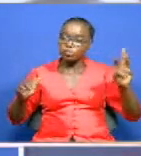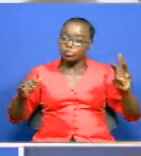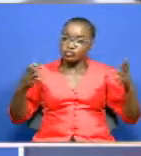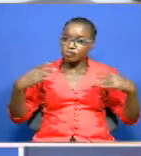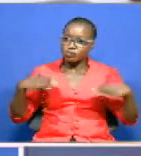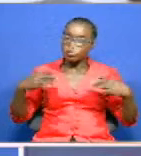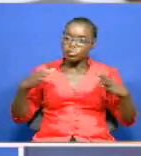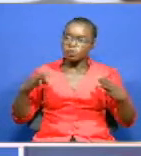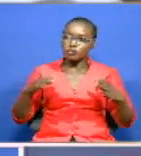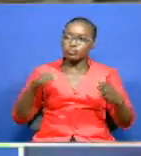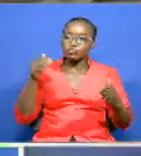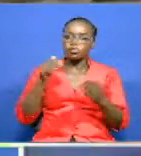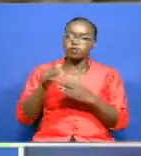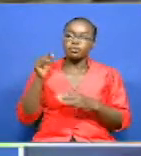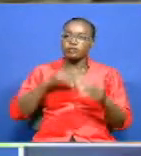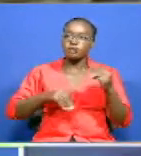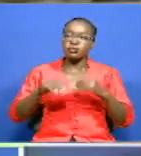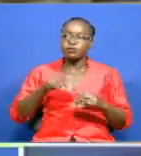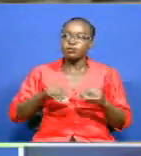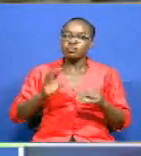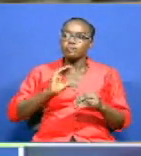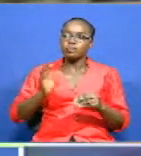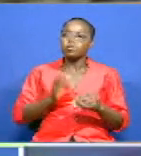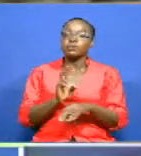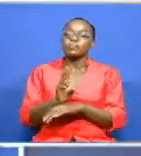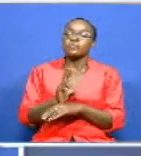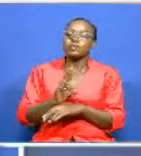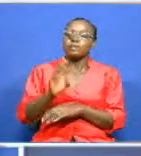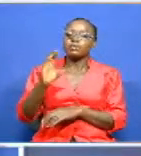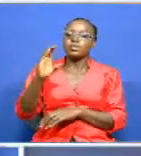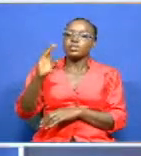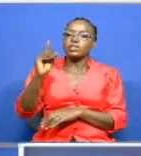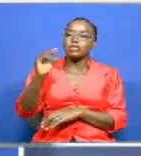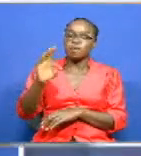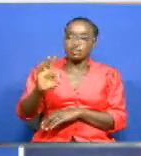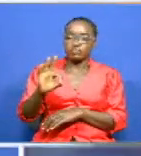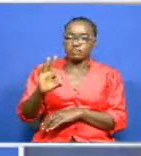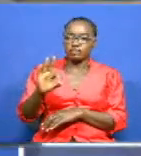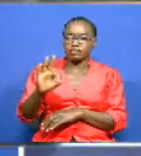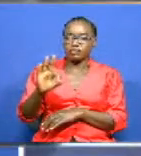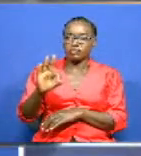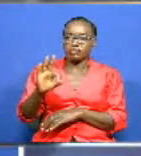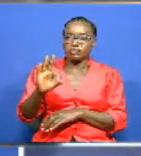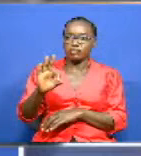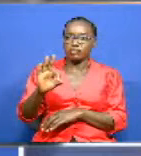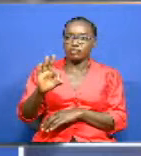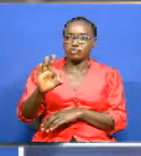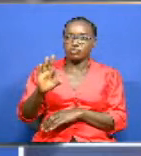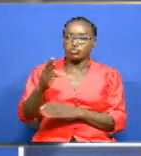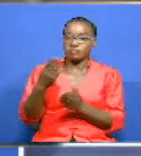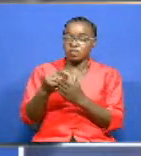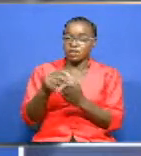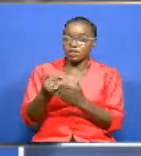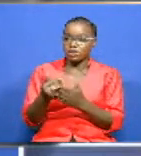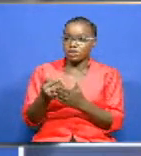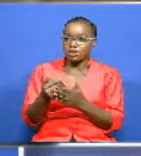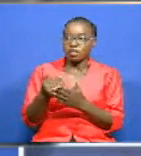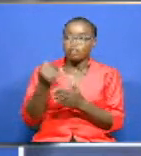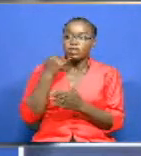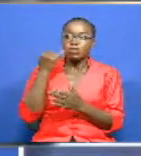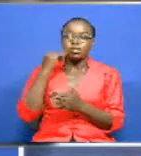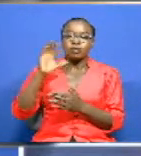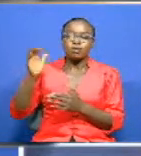the Ethics and Anti-Corruption Commission to probe the use of National Government Constituency Development Fund. Nakuru Town West